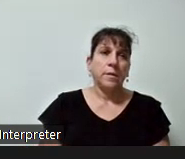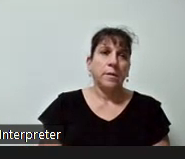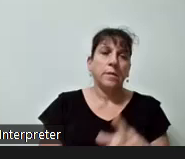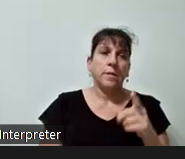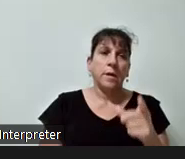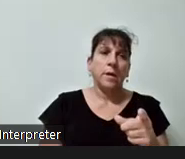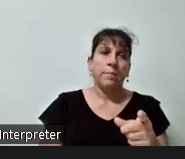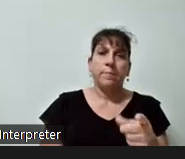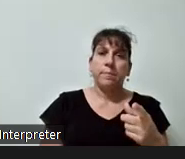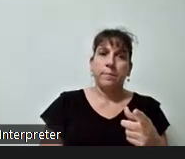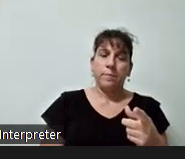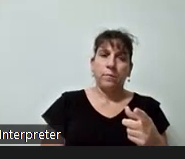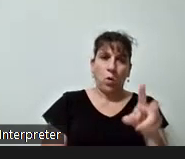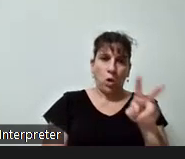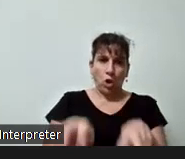And we're looking at